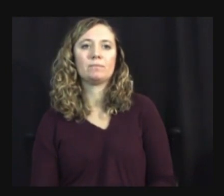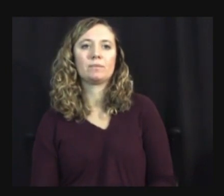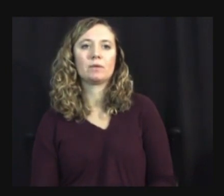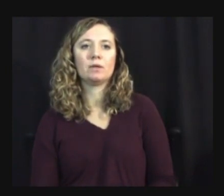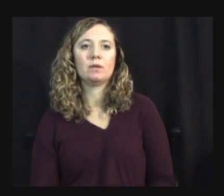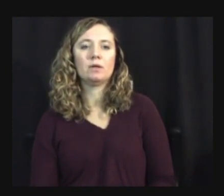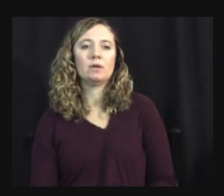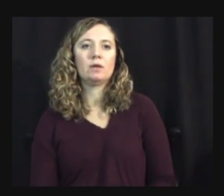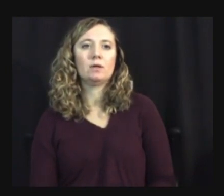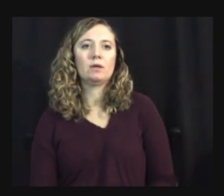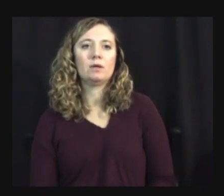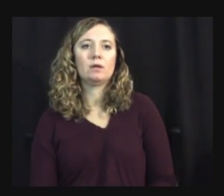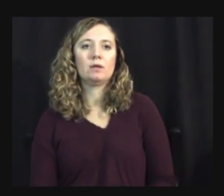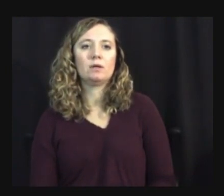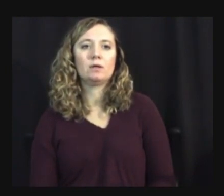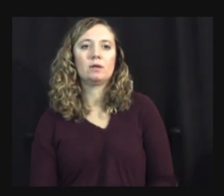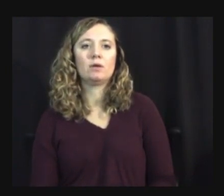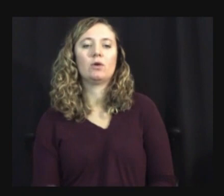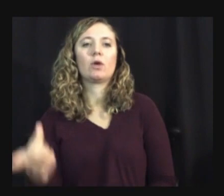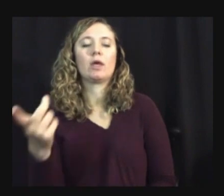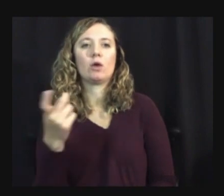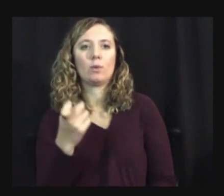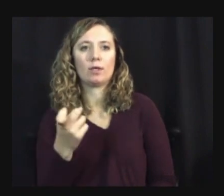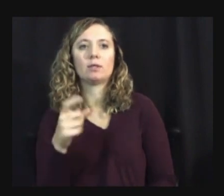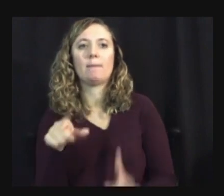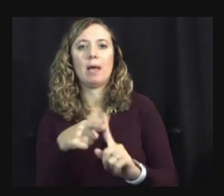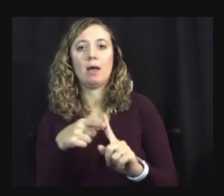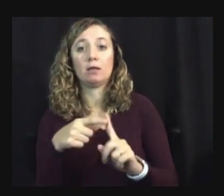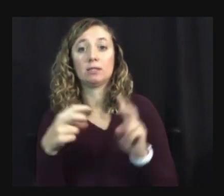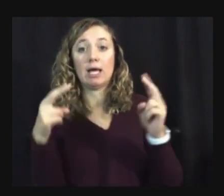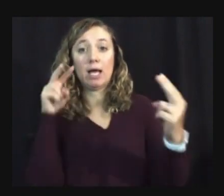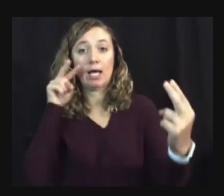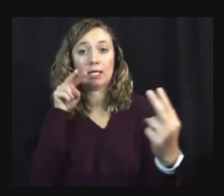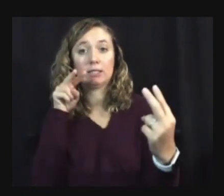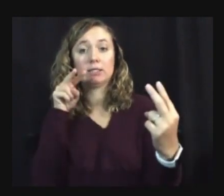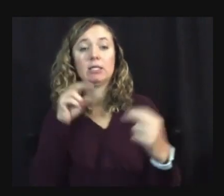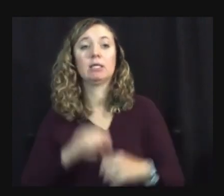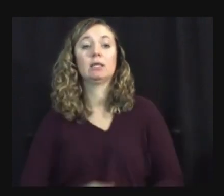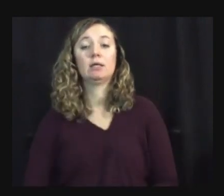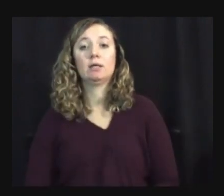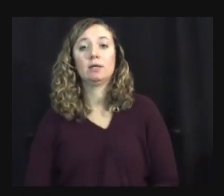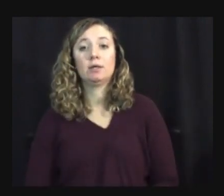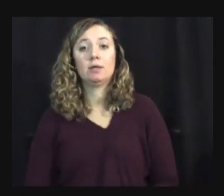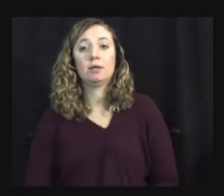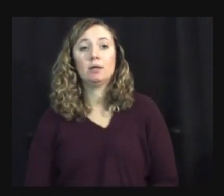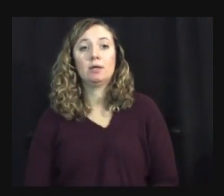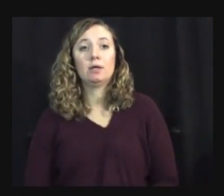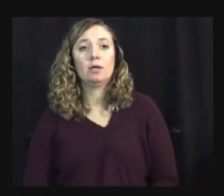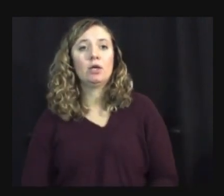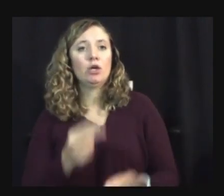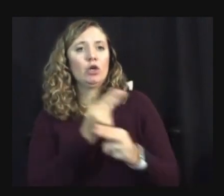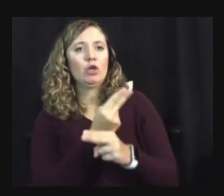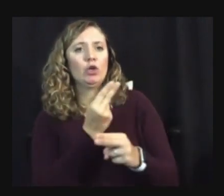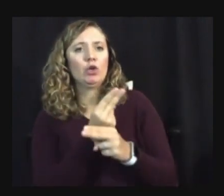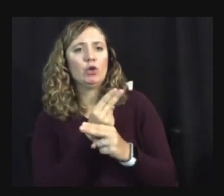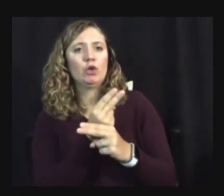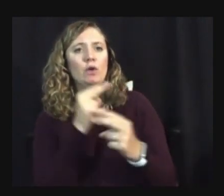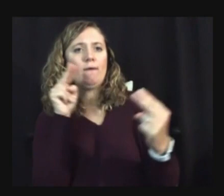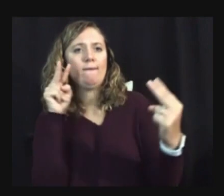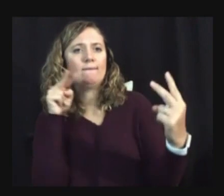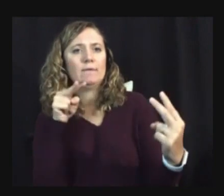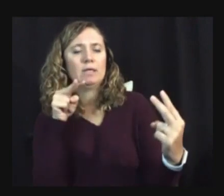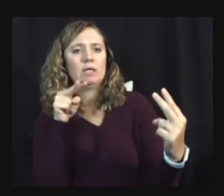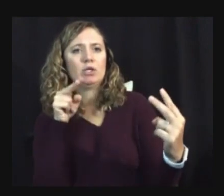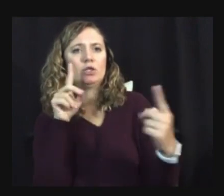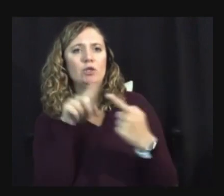Okay, so I think this question is about eye contact. The use of eye contact